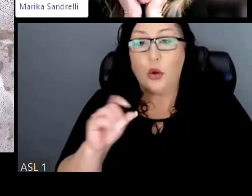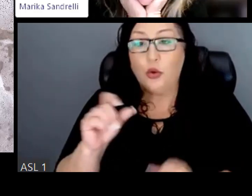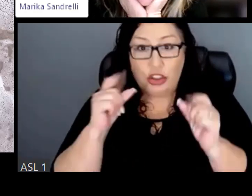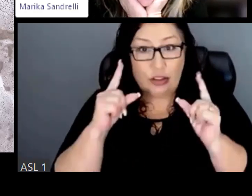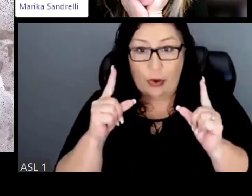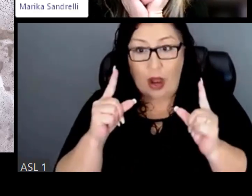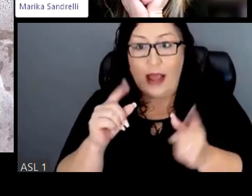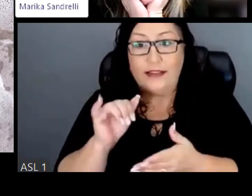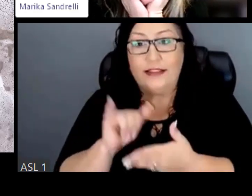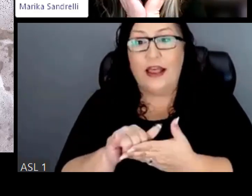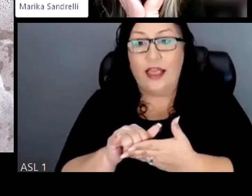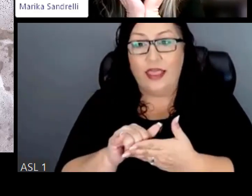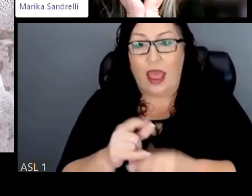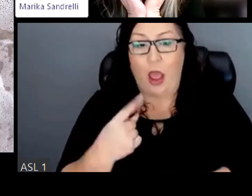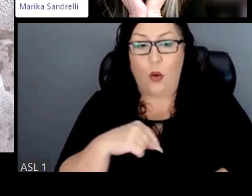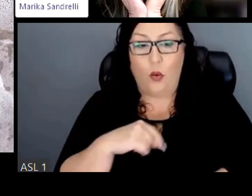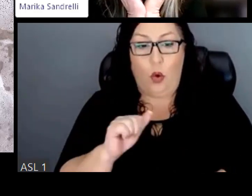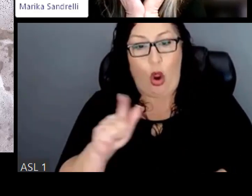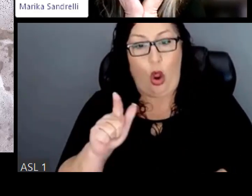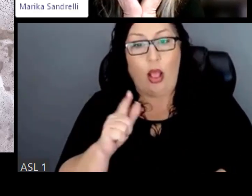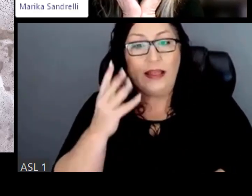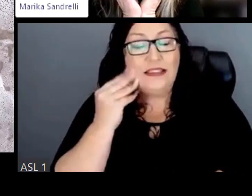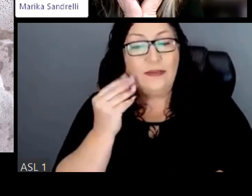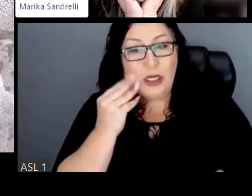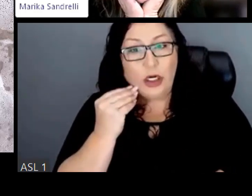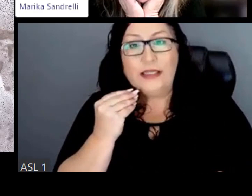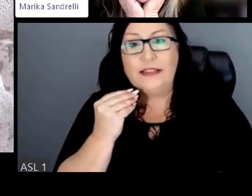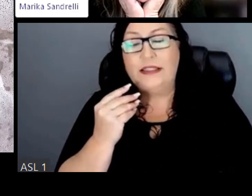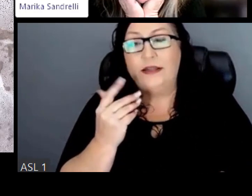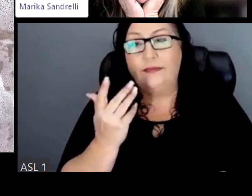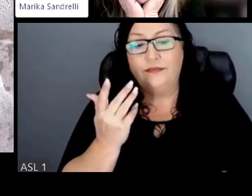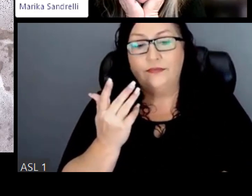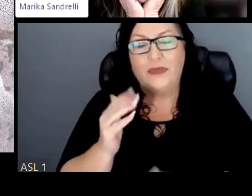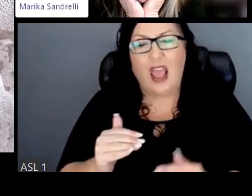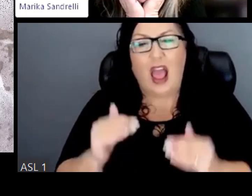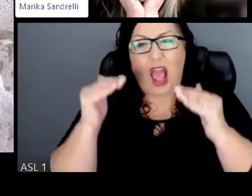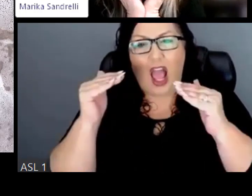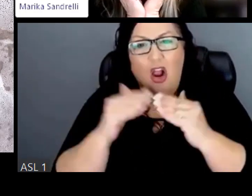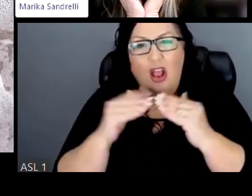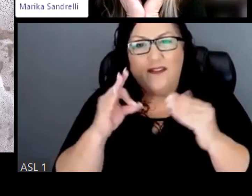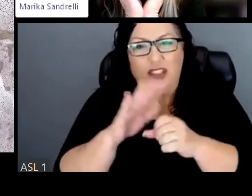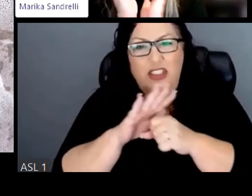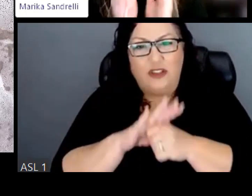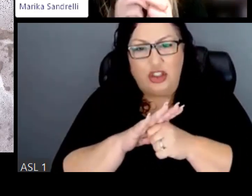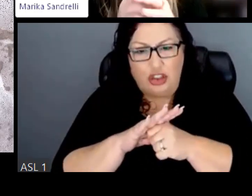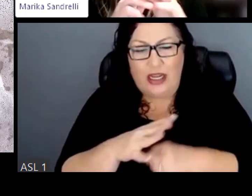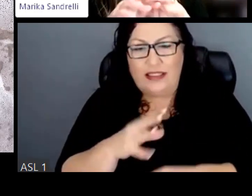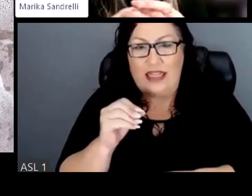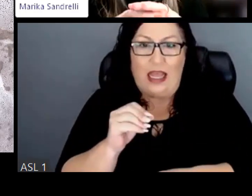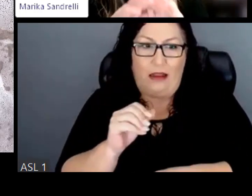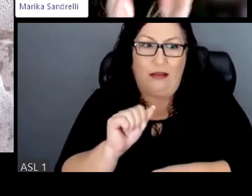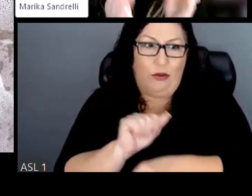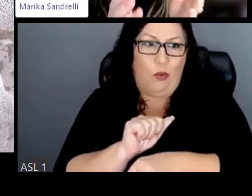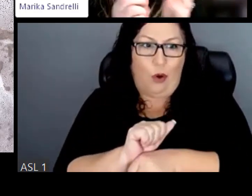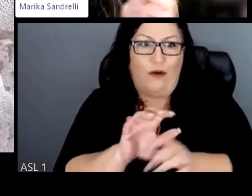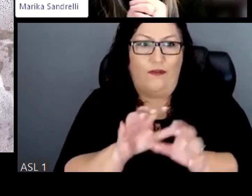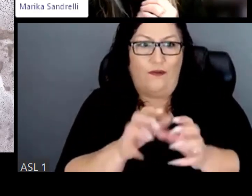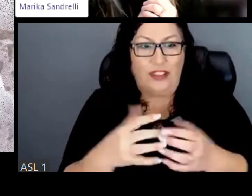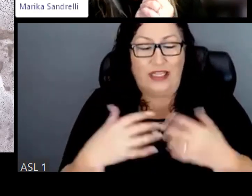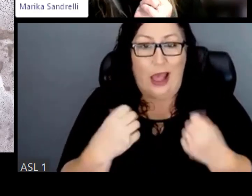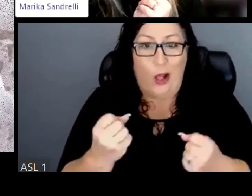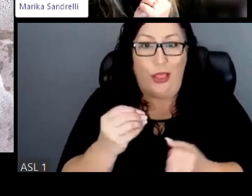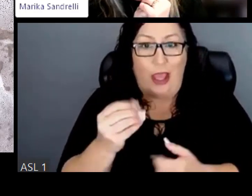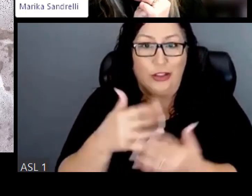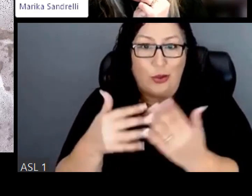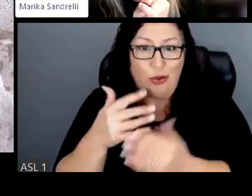So it's no surprise that we're all experiencing higher levels of distress and the workforce, the